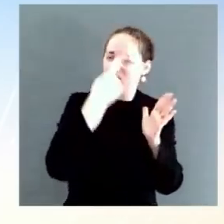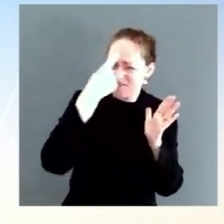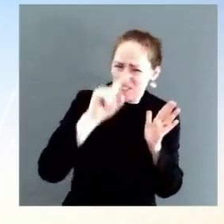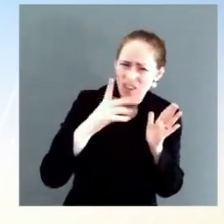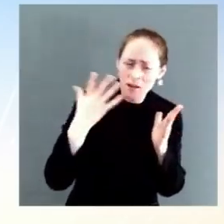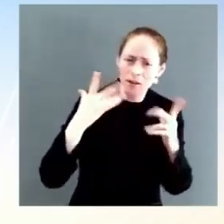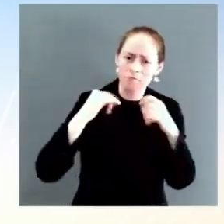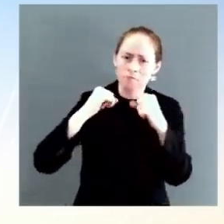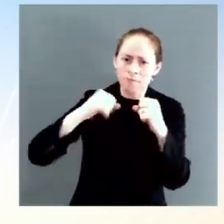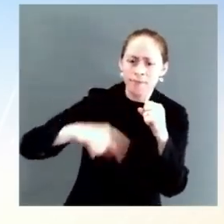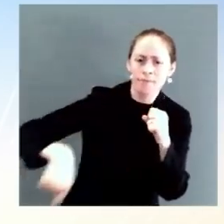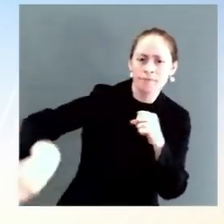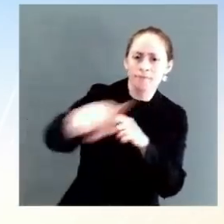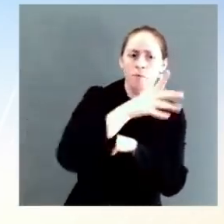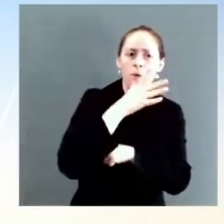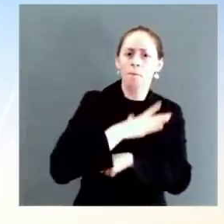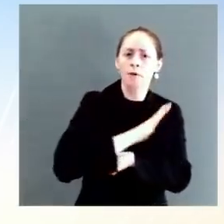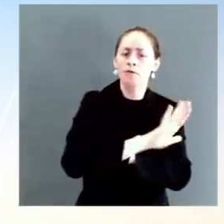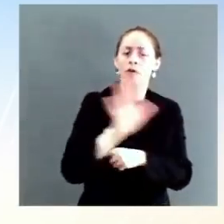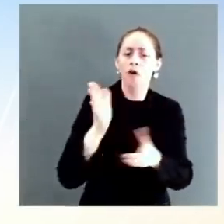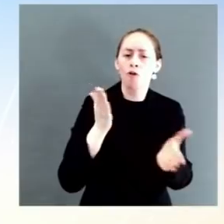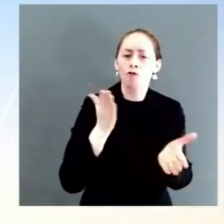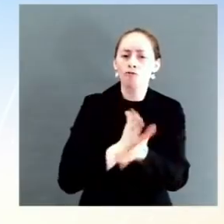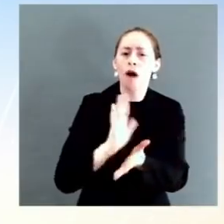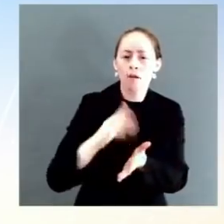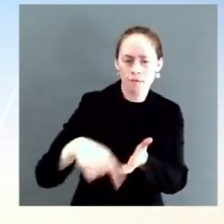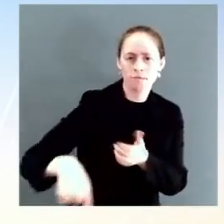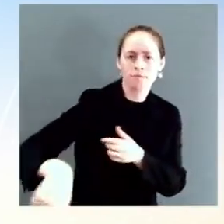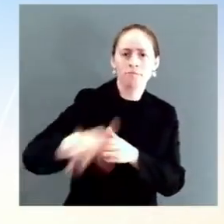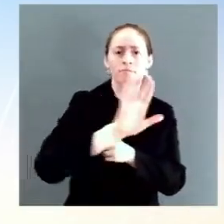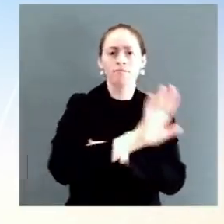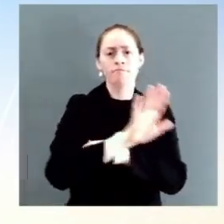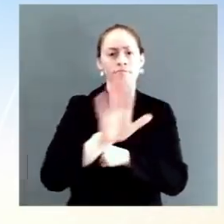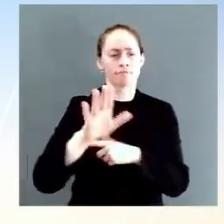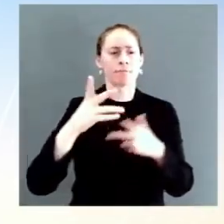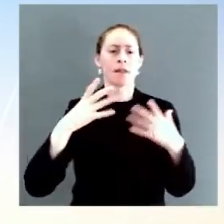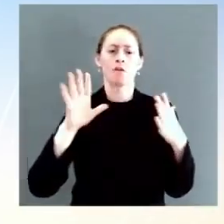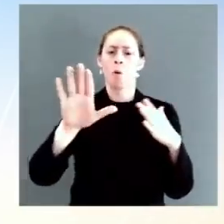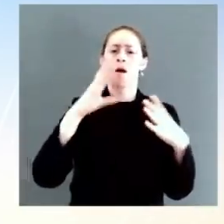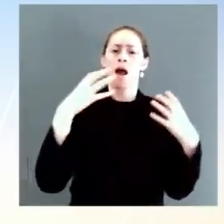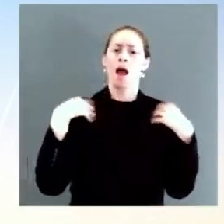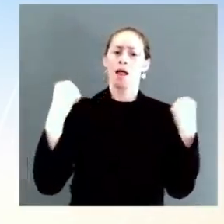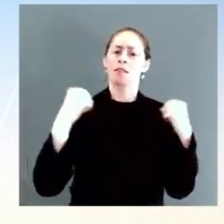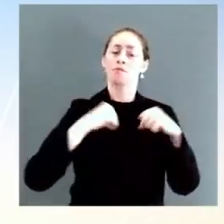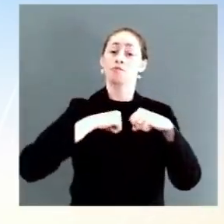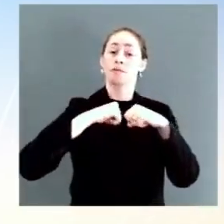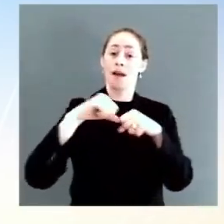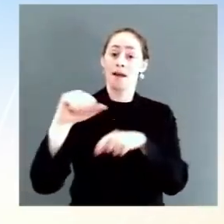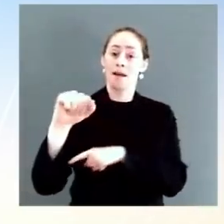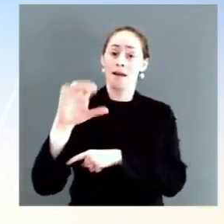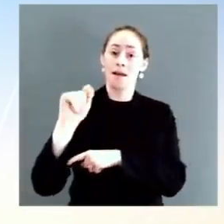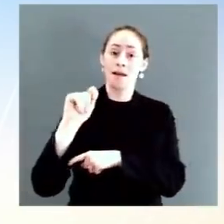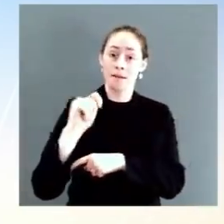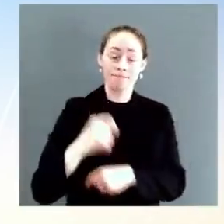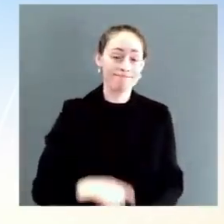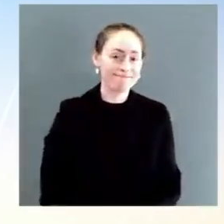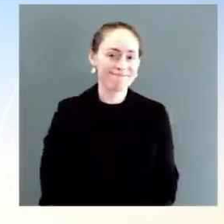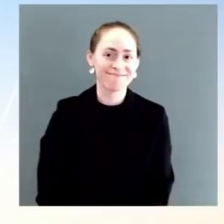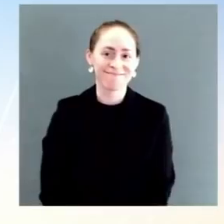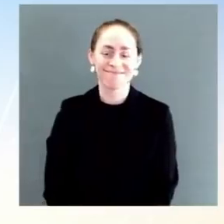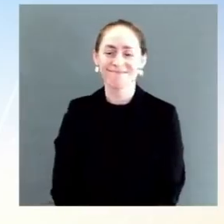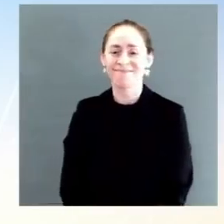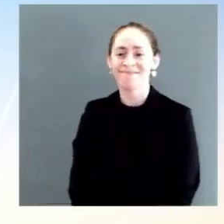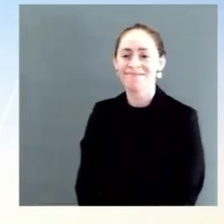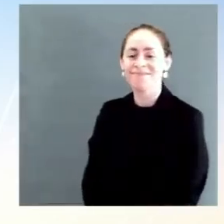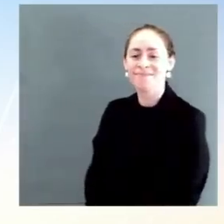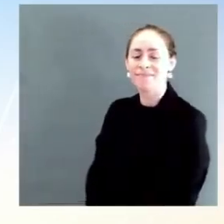the Women's Health Protection Act and urges Congress to pass it. So we will continue to advocate for that. Zeke, go ahead. Thank you, Jen. Quick